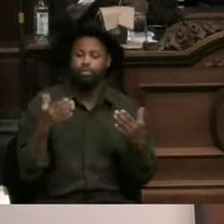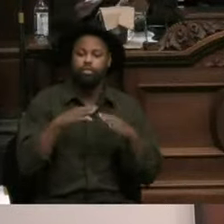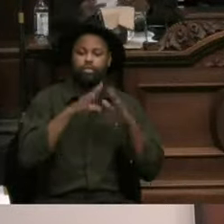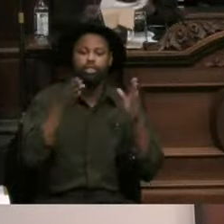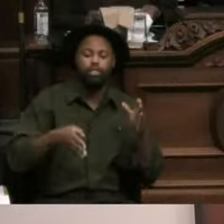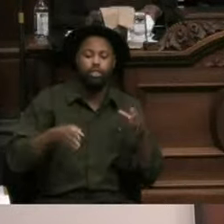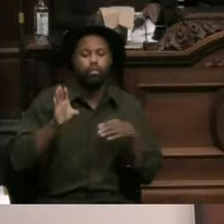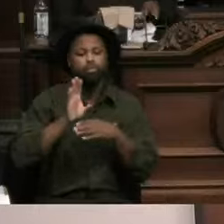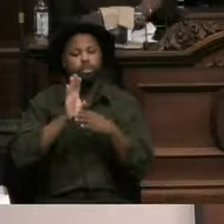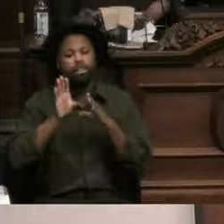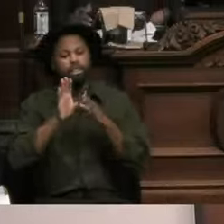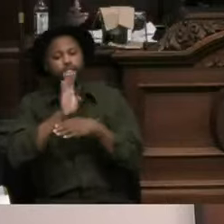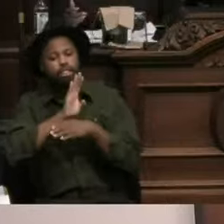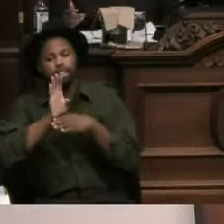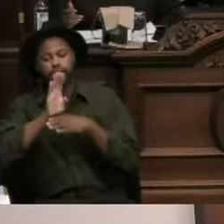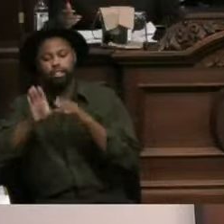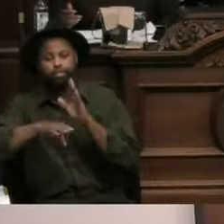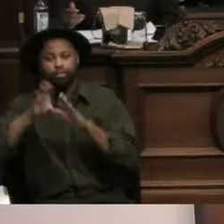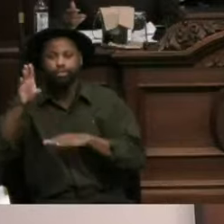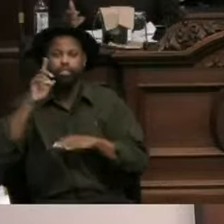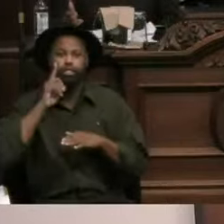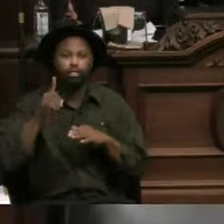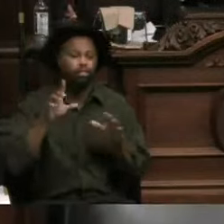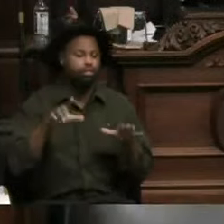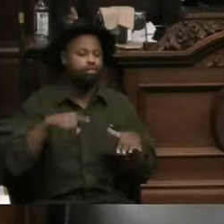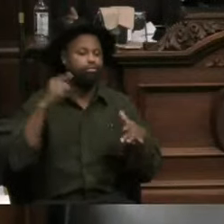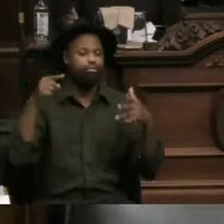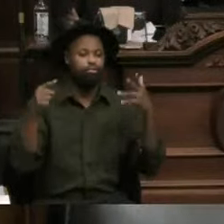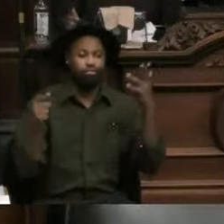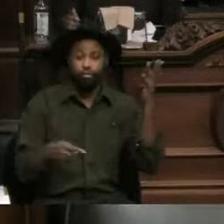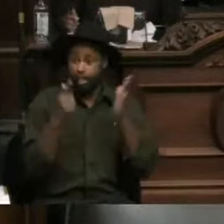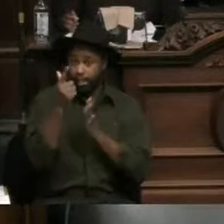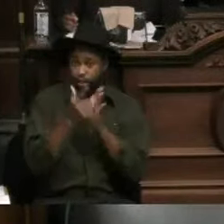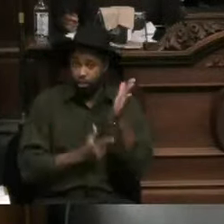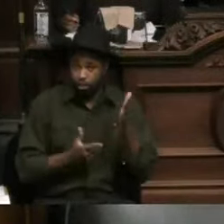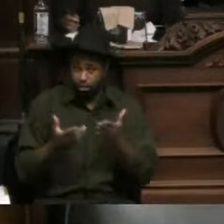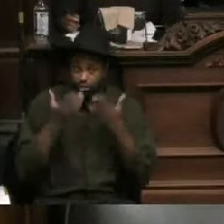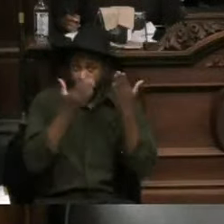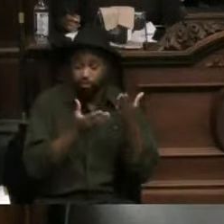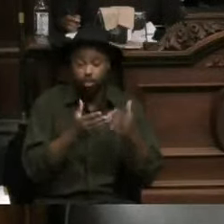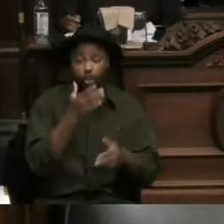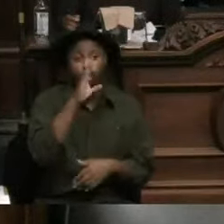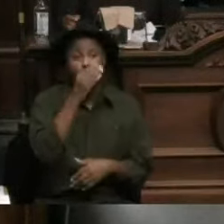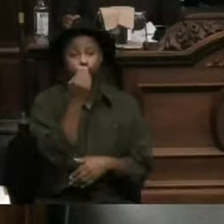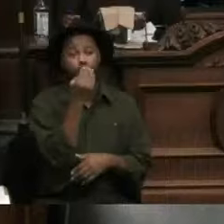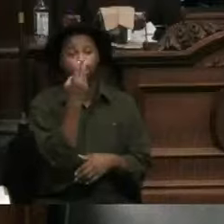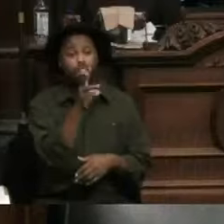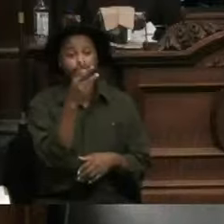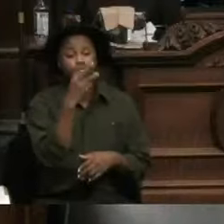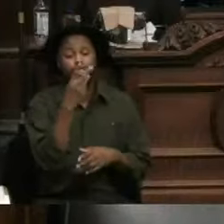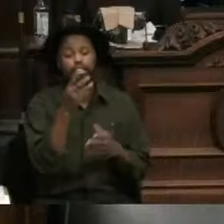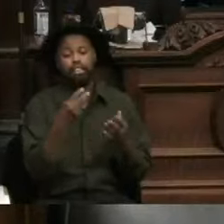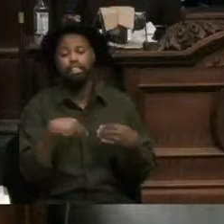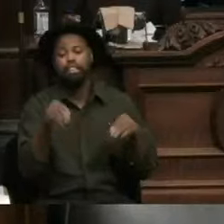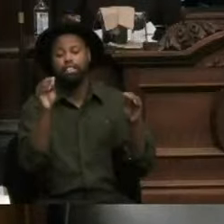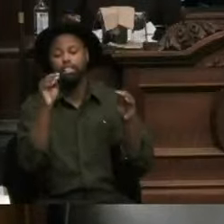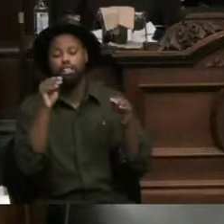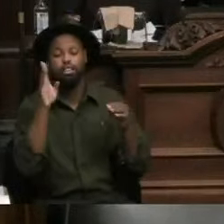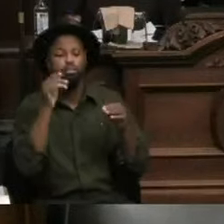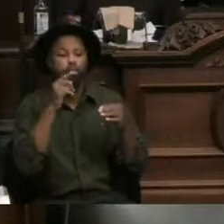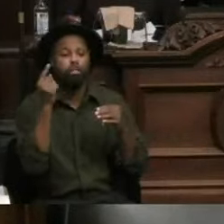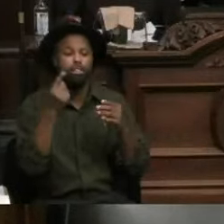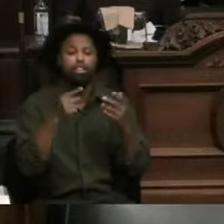Committee recommends for adoption the following entitled legislation. Introductory number 416, authorizing the sale of real estate. Introductory